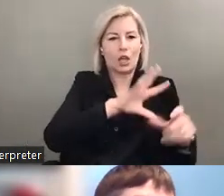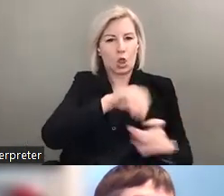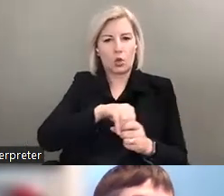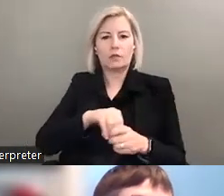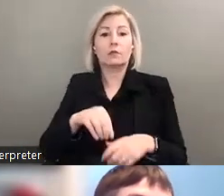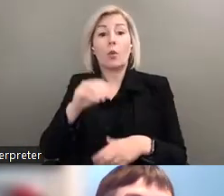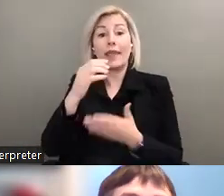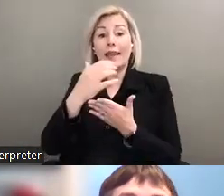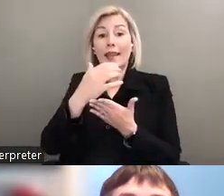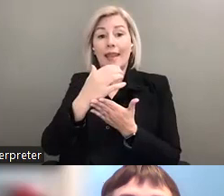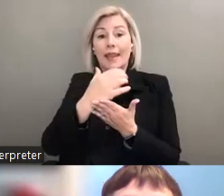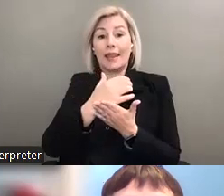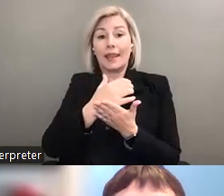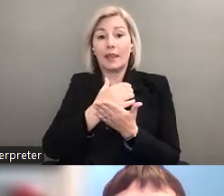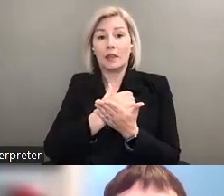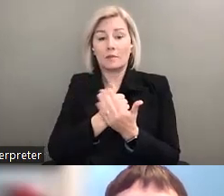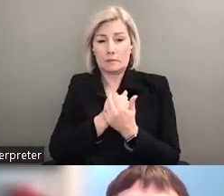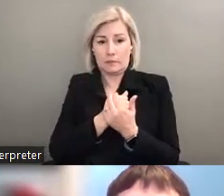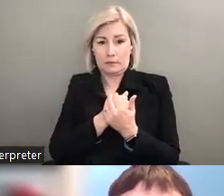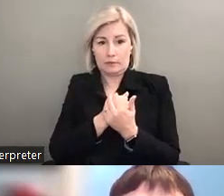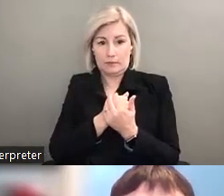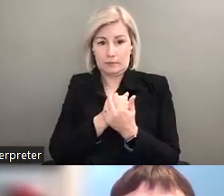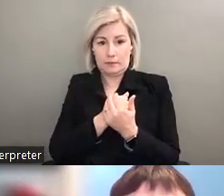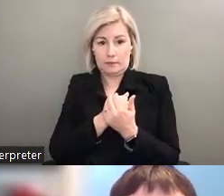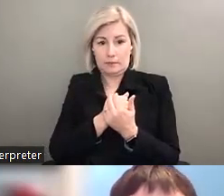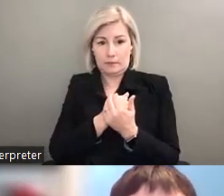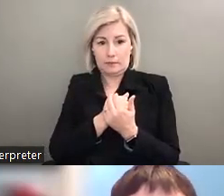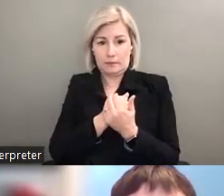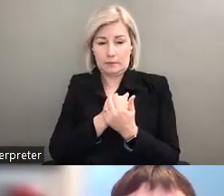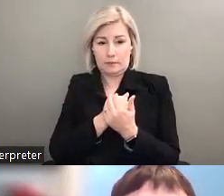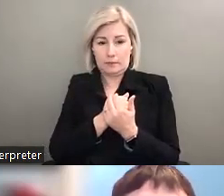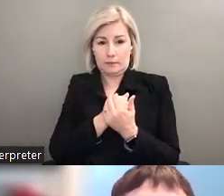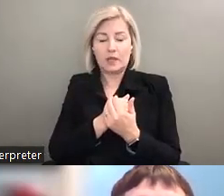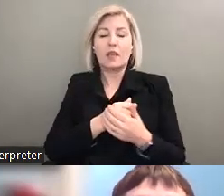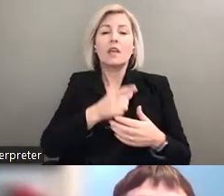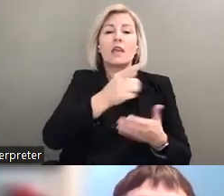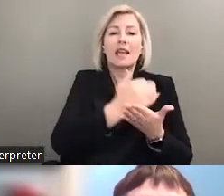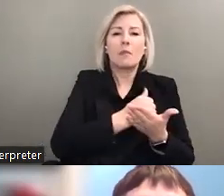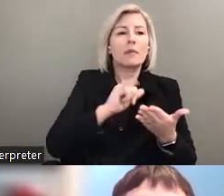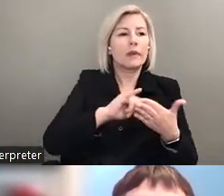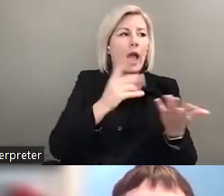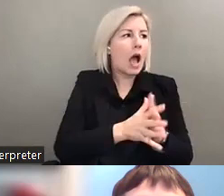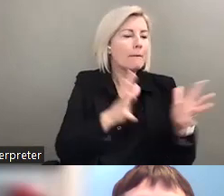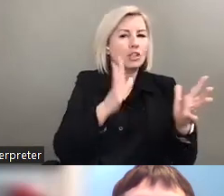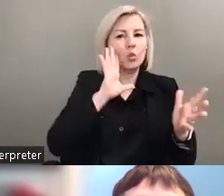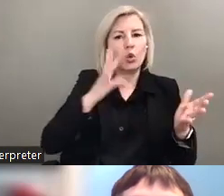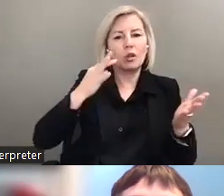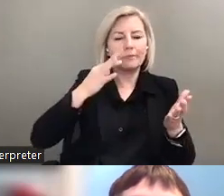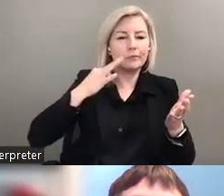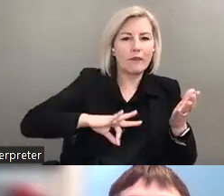income, you are going to add what you think you'll make at the box office, any other income that